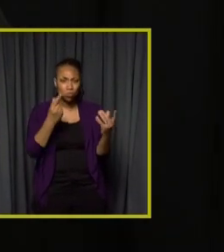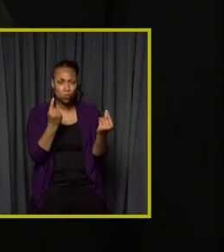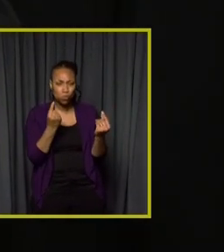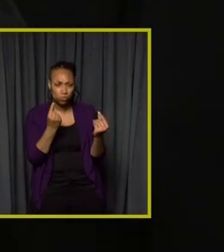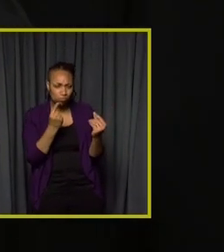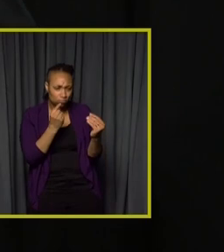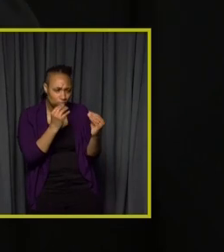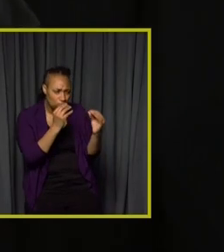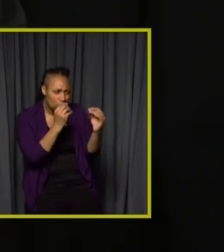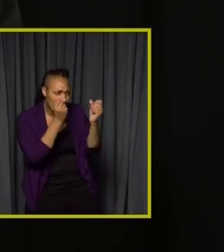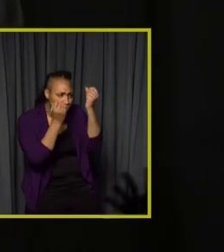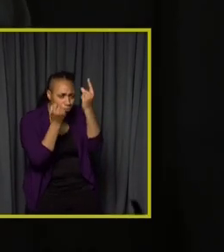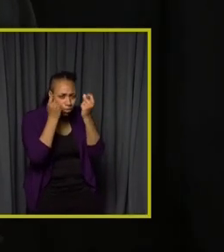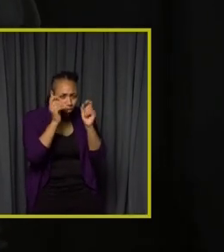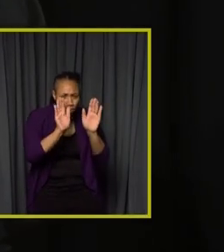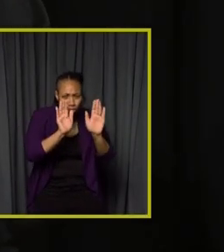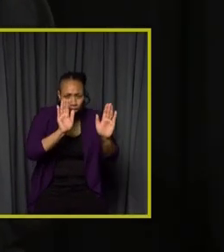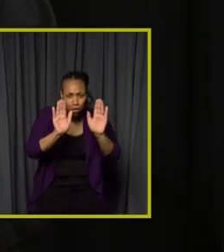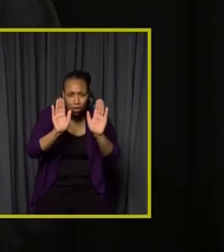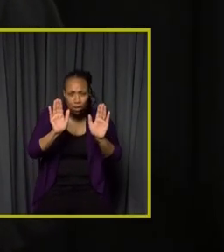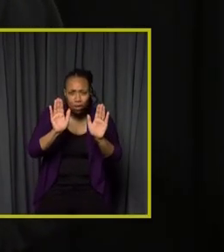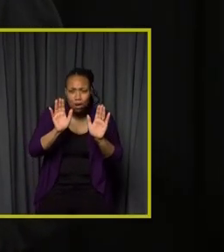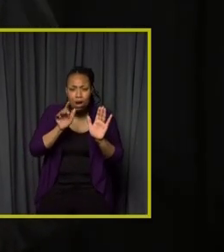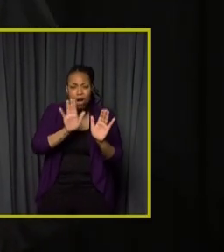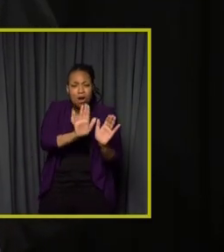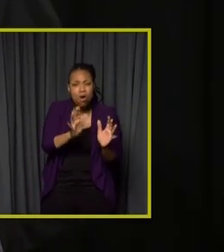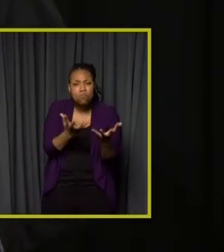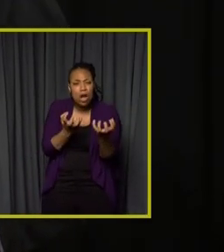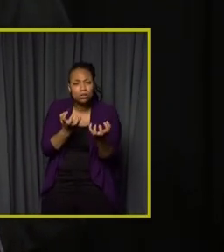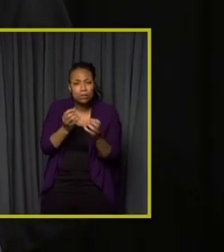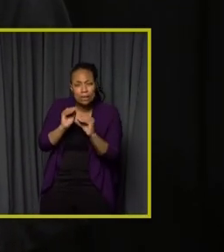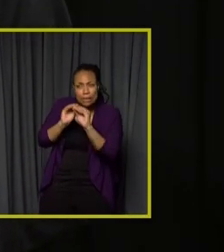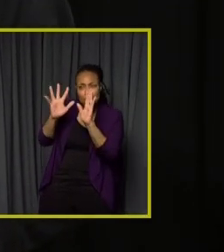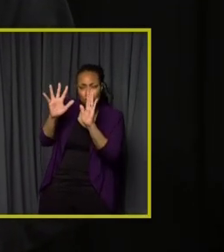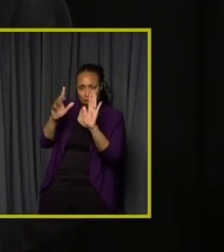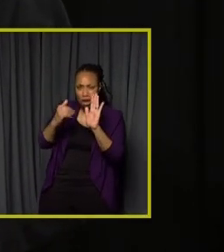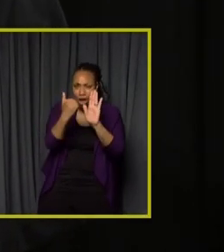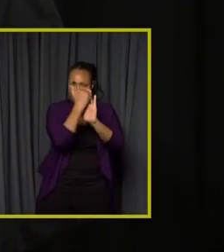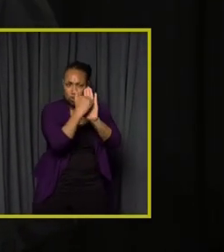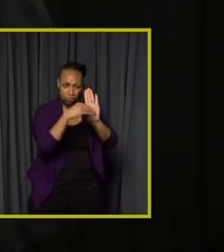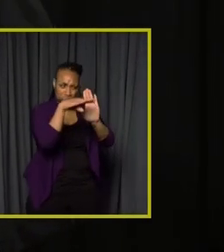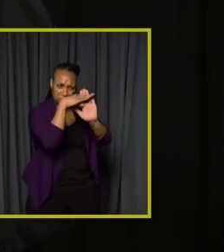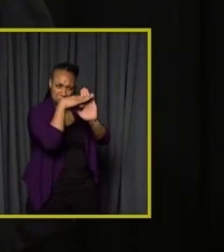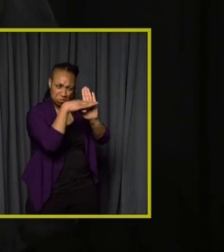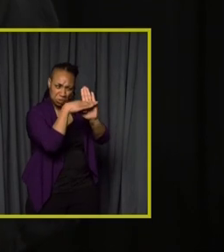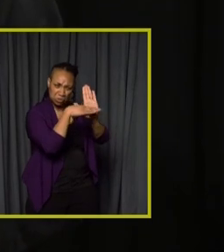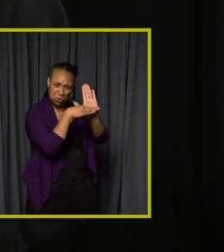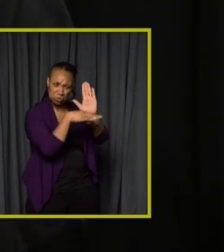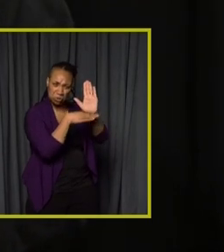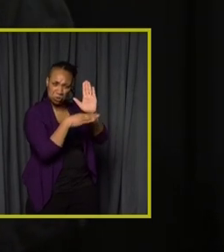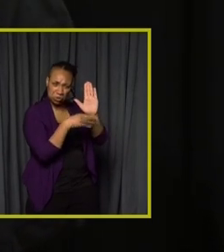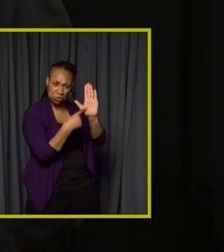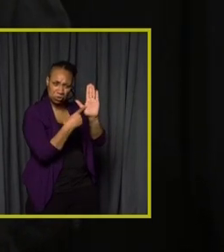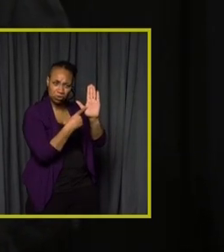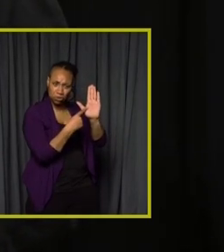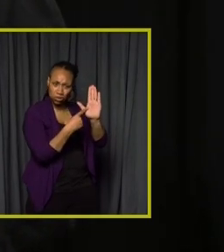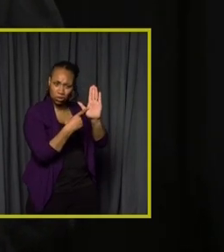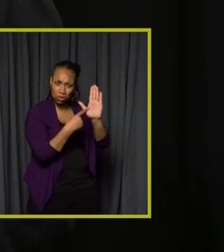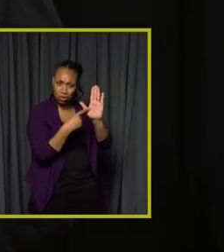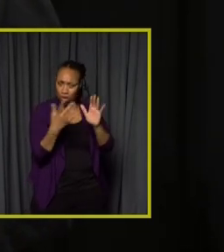agenda. We have put an agenda together. We have found the money. We've had people work with the best economists, the best